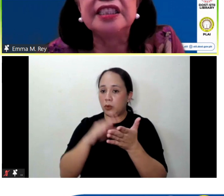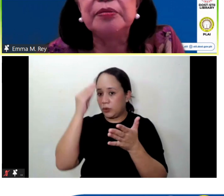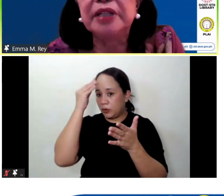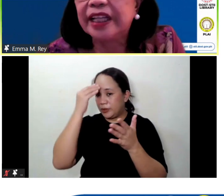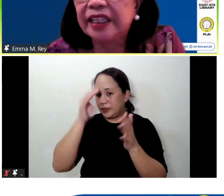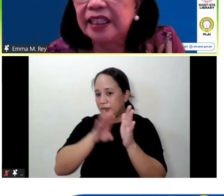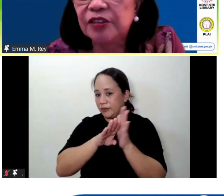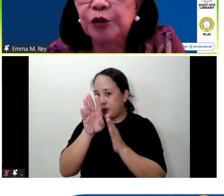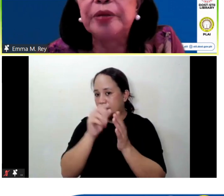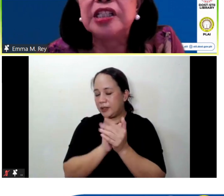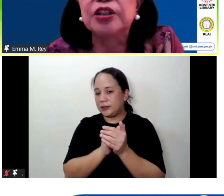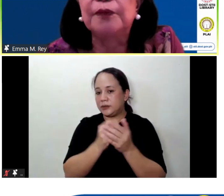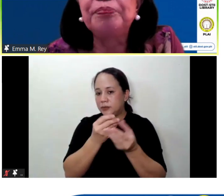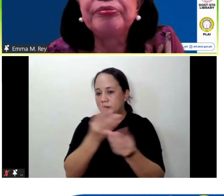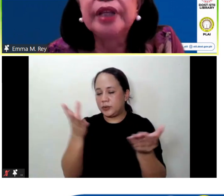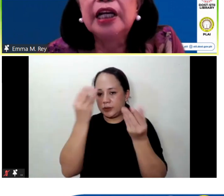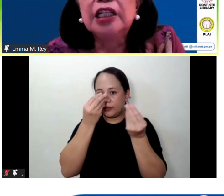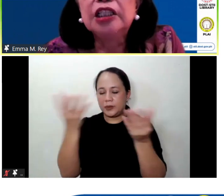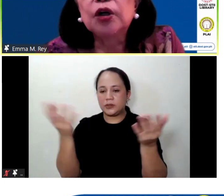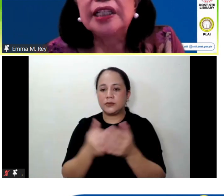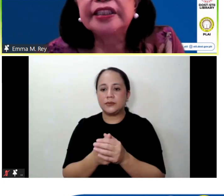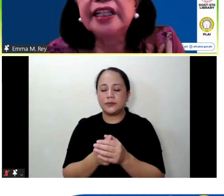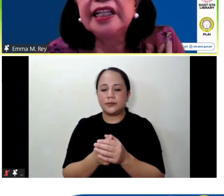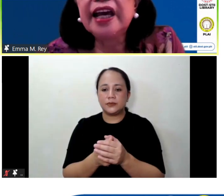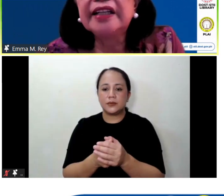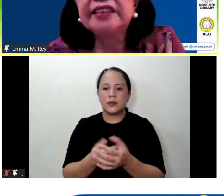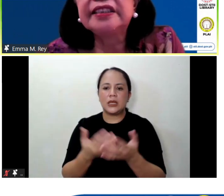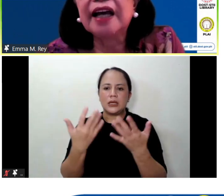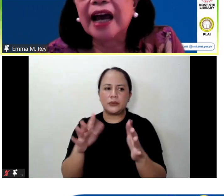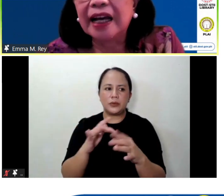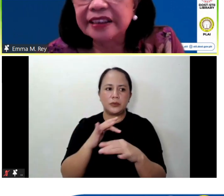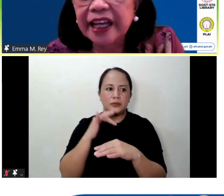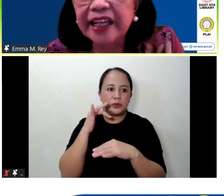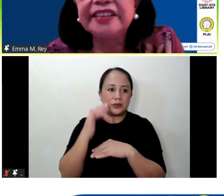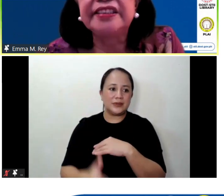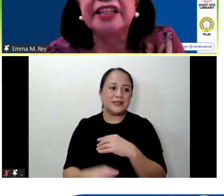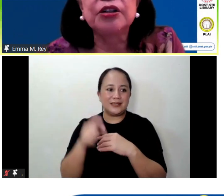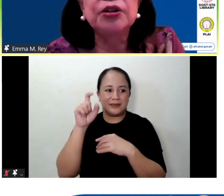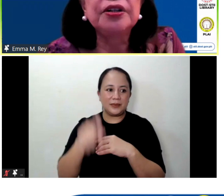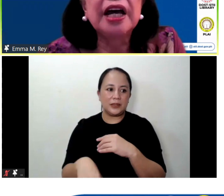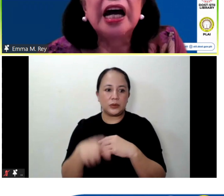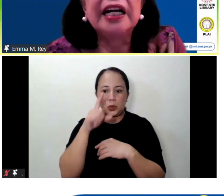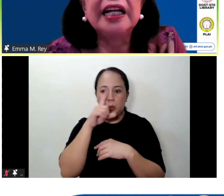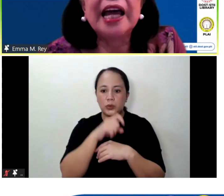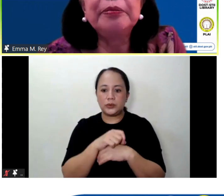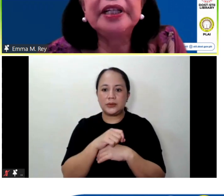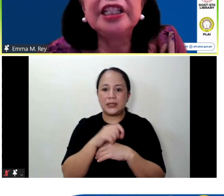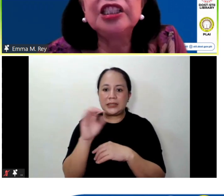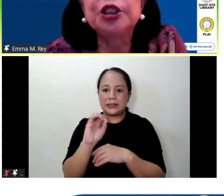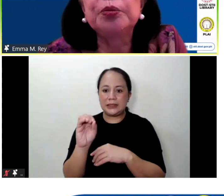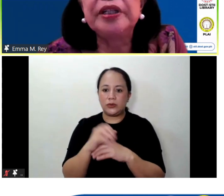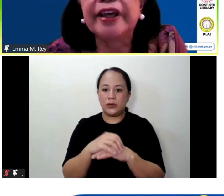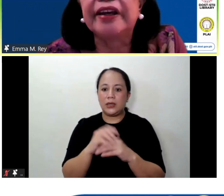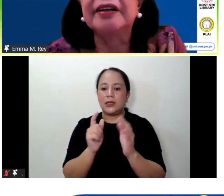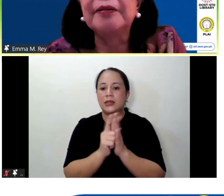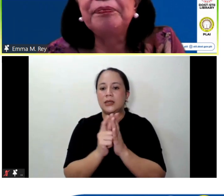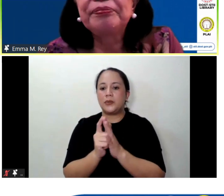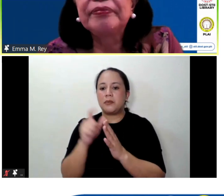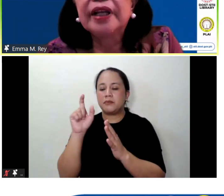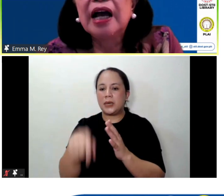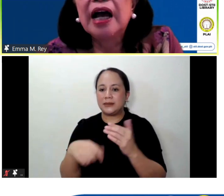and disseminating information. So as early as age 0, our libraries should be